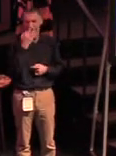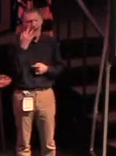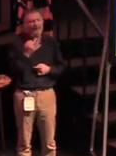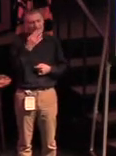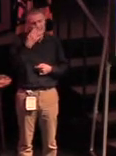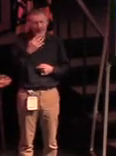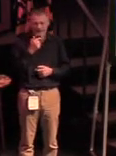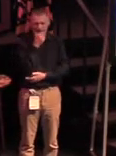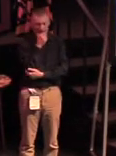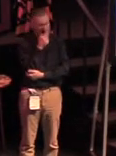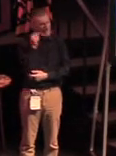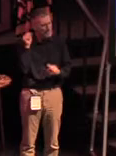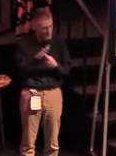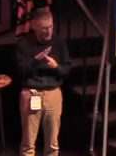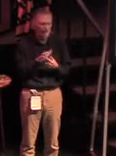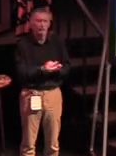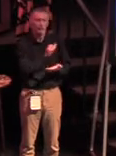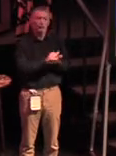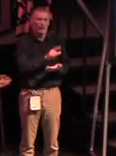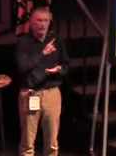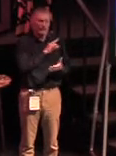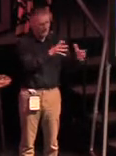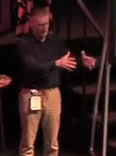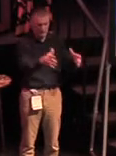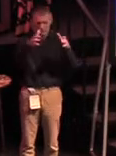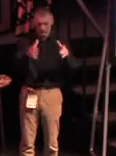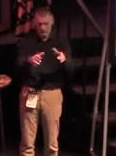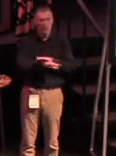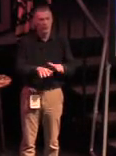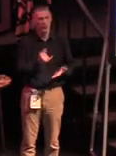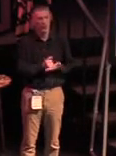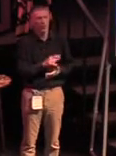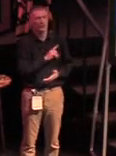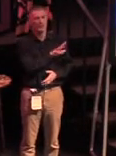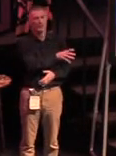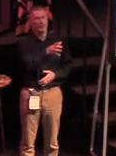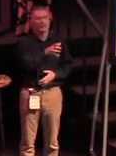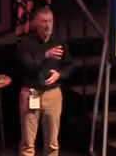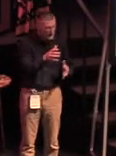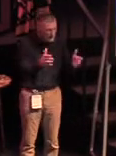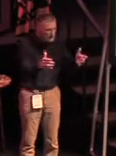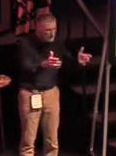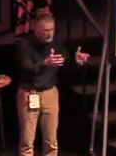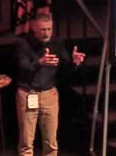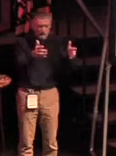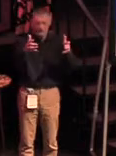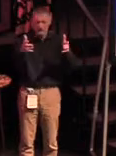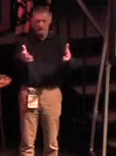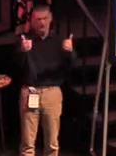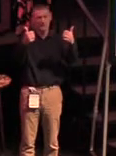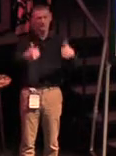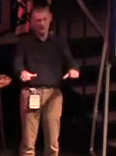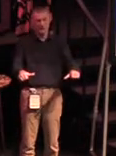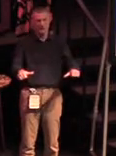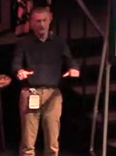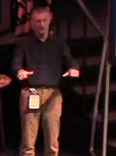19. I just knew it did. And so I got them on board. And like I said, that's the diversity bit. So I invited them